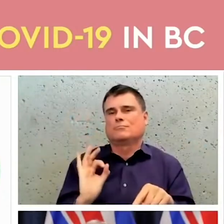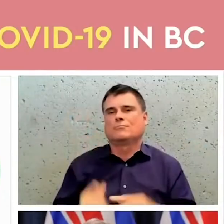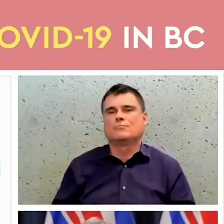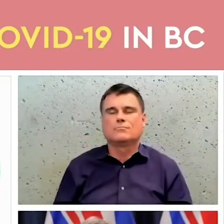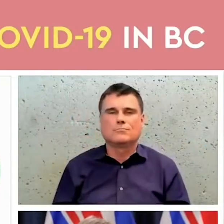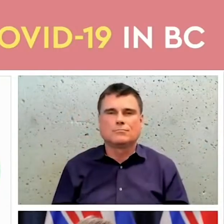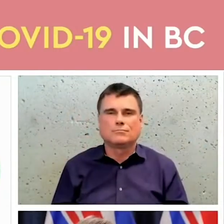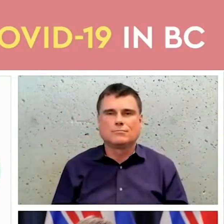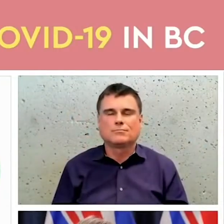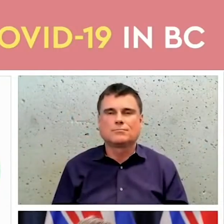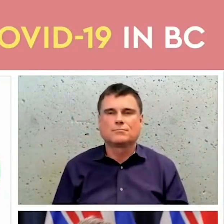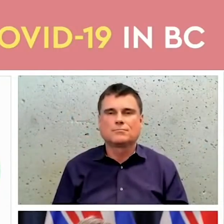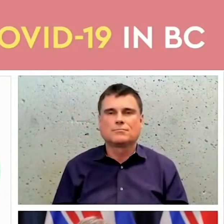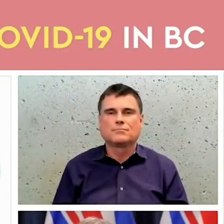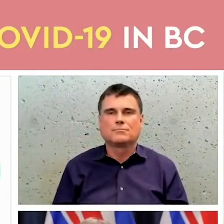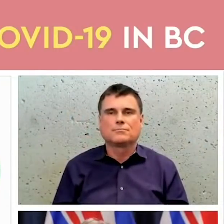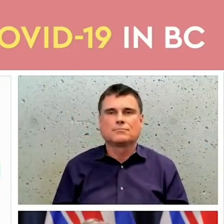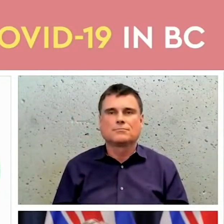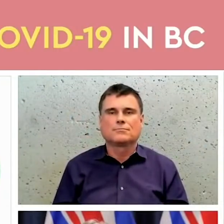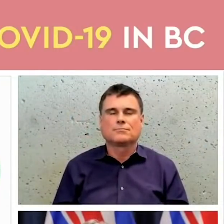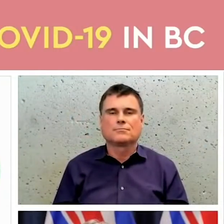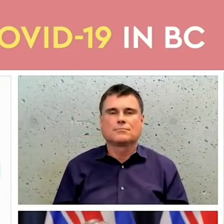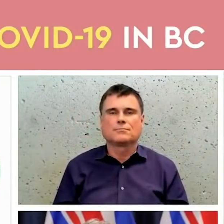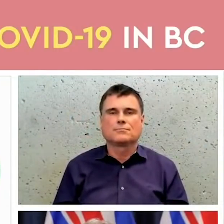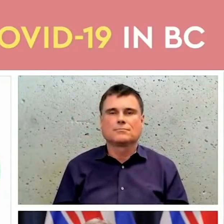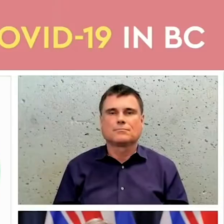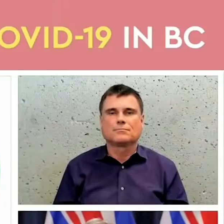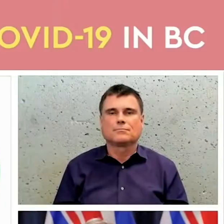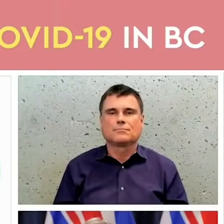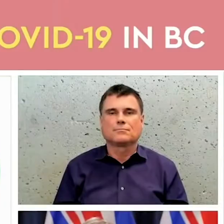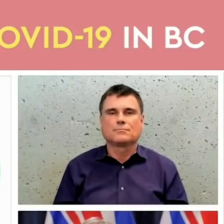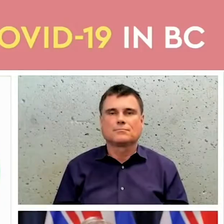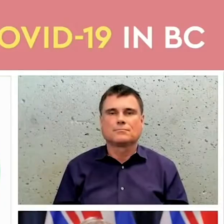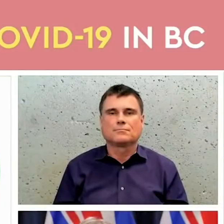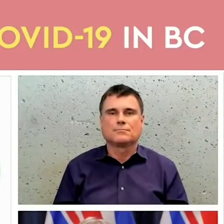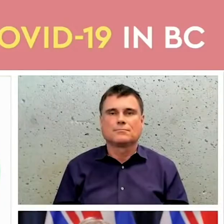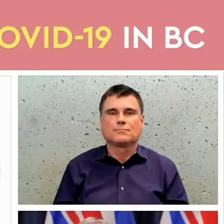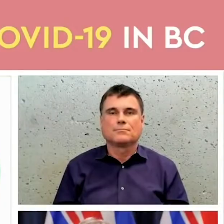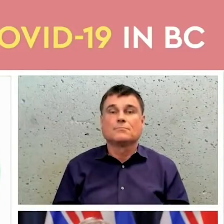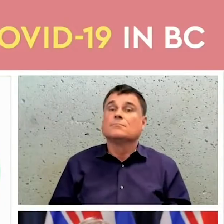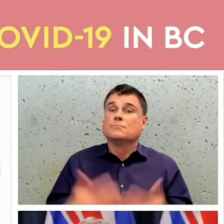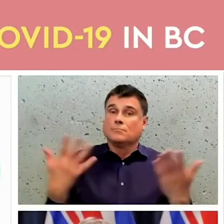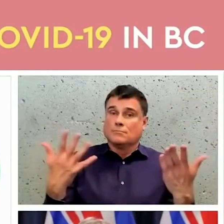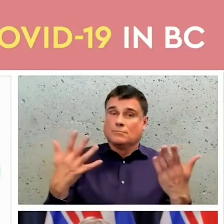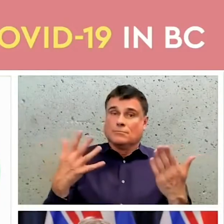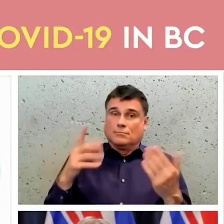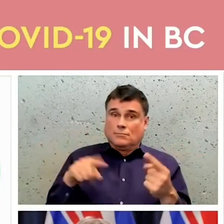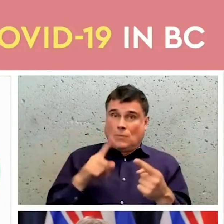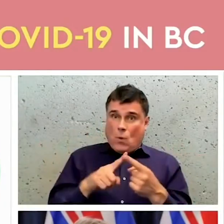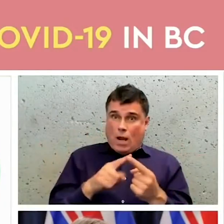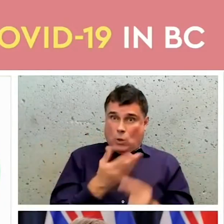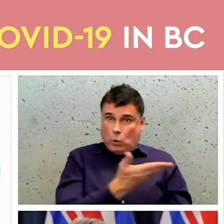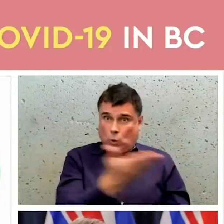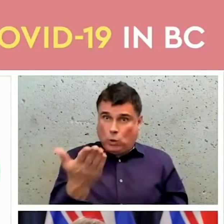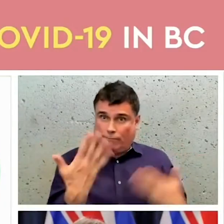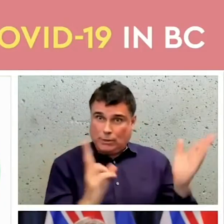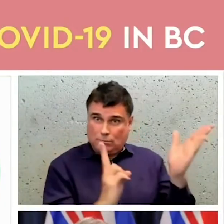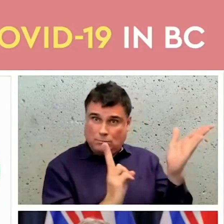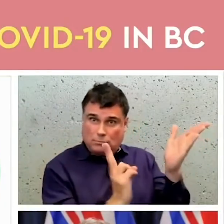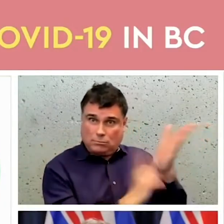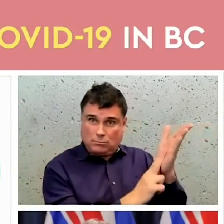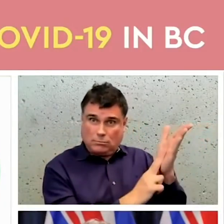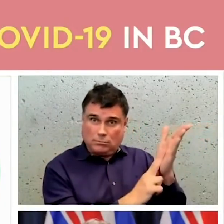So as they go on the registration system and to actually book themselves into a clinic, there's going to be 3